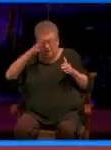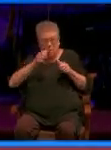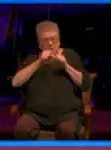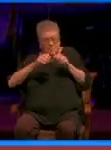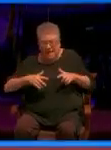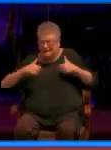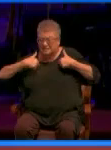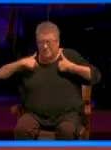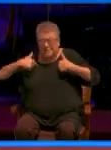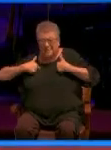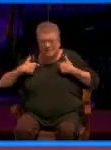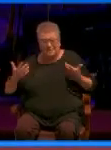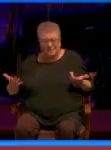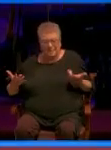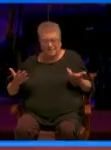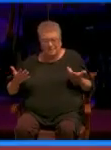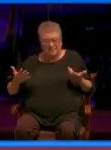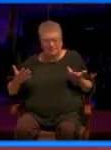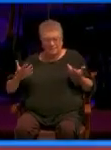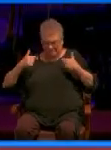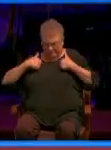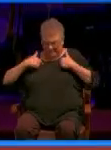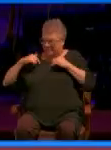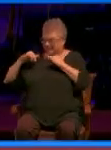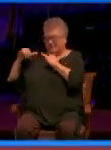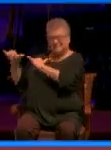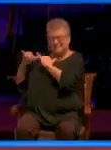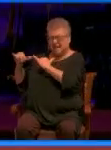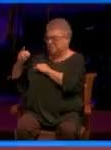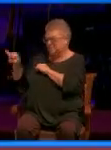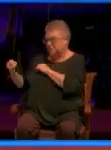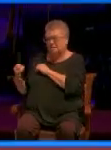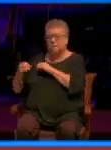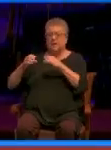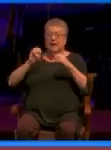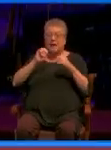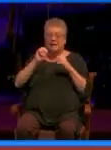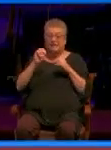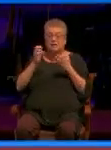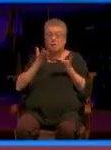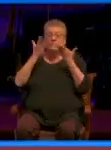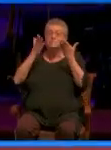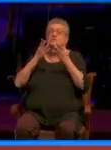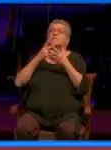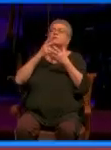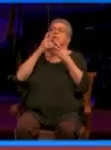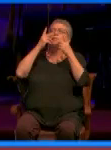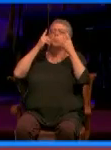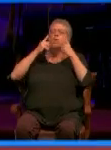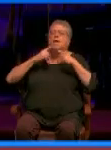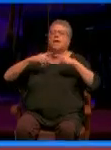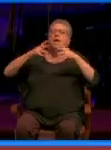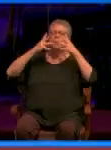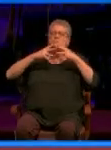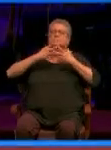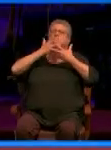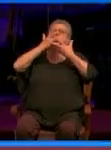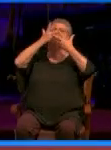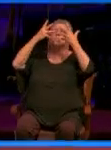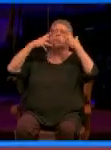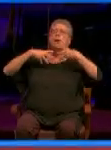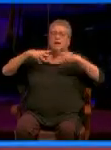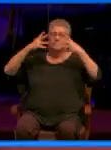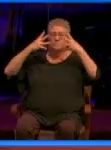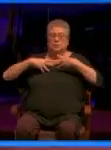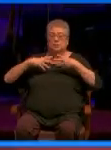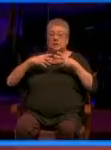me, even me also, oh my father." And Esau lifted up his voice and wept. Now listen to this, because this is not a blessing. This is a curse. Look at